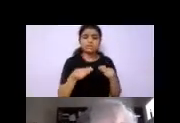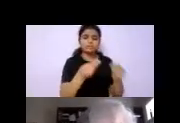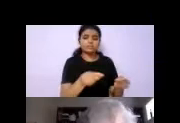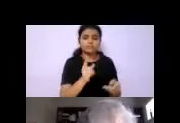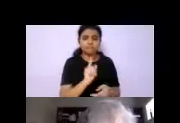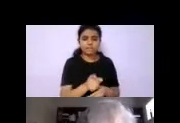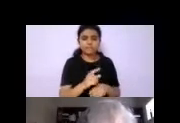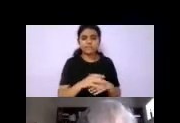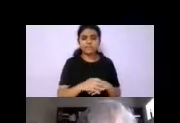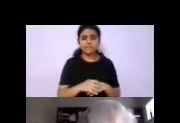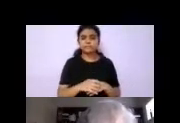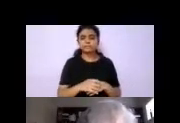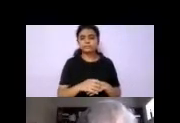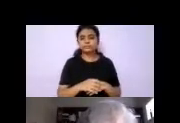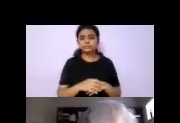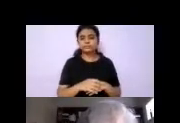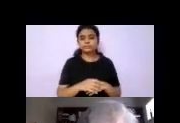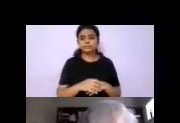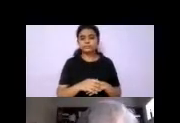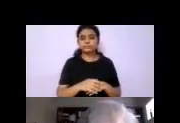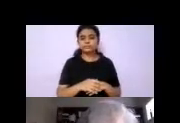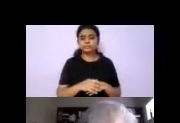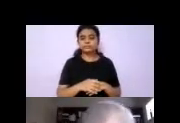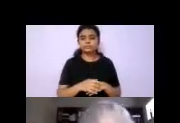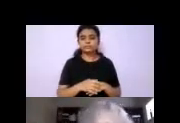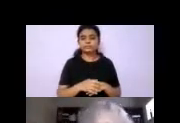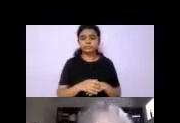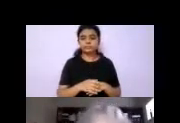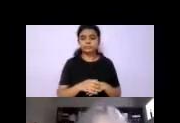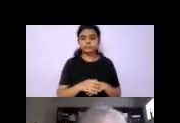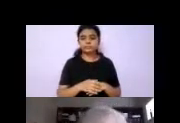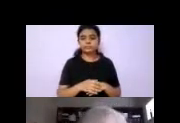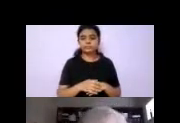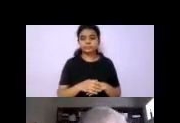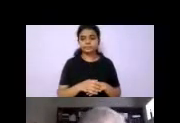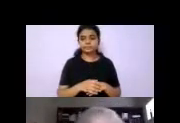than even rights. Now,